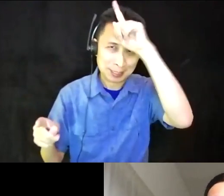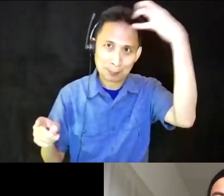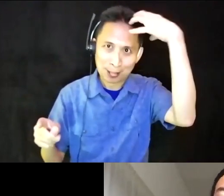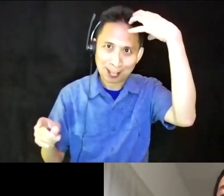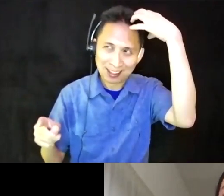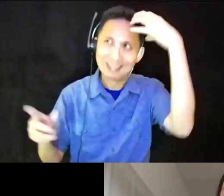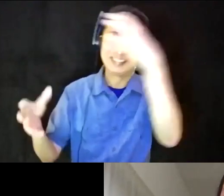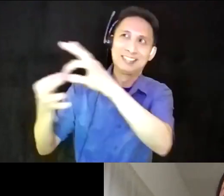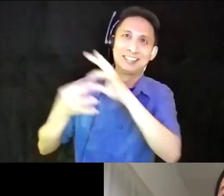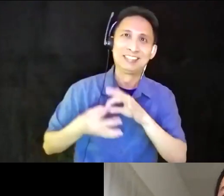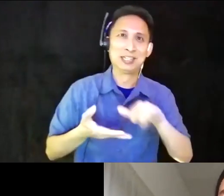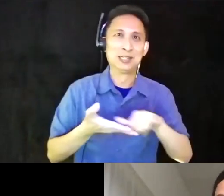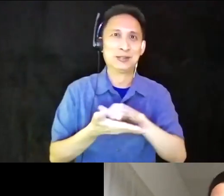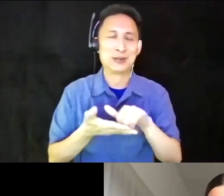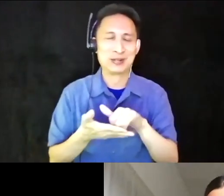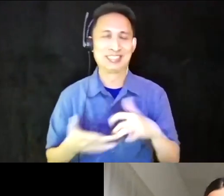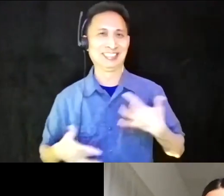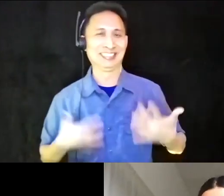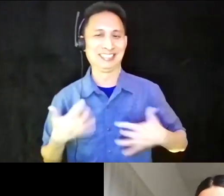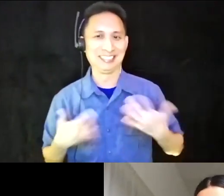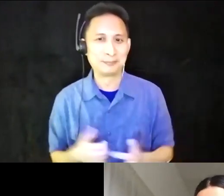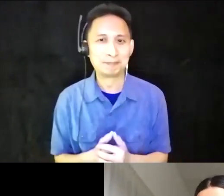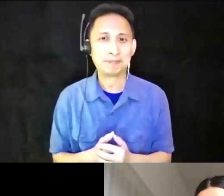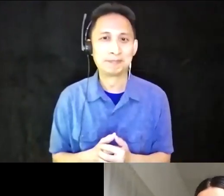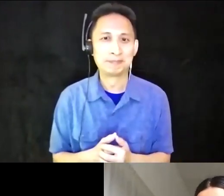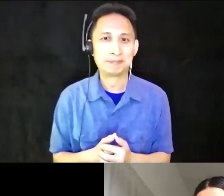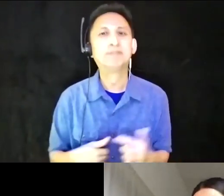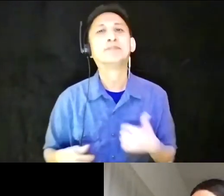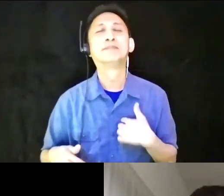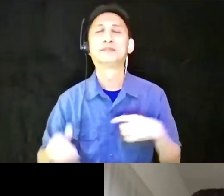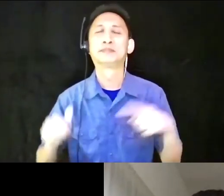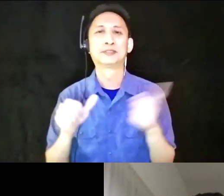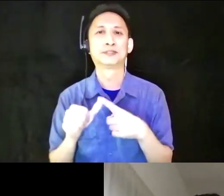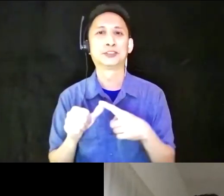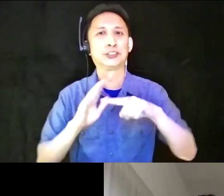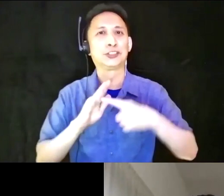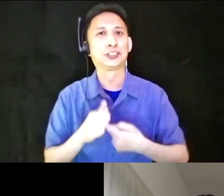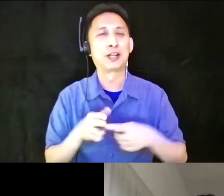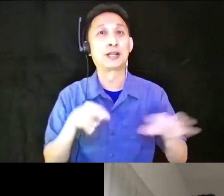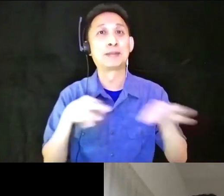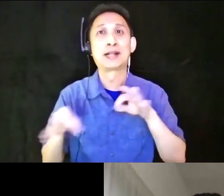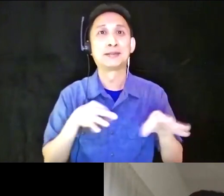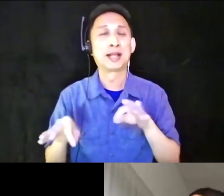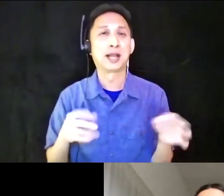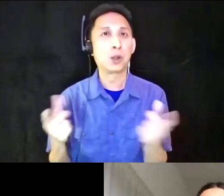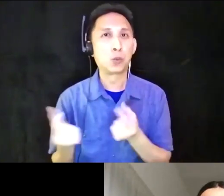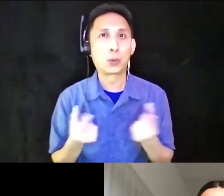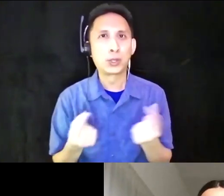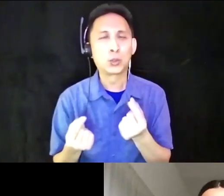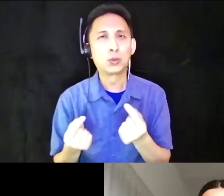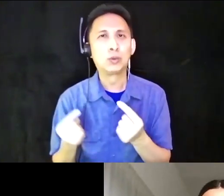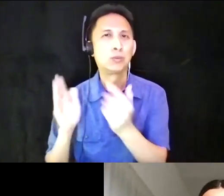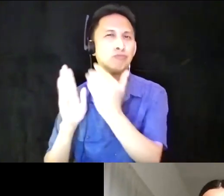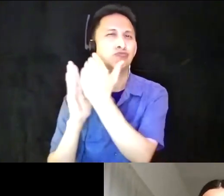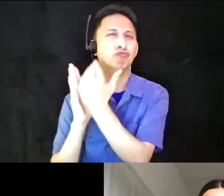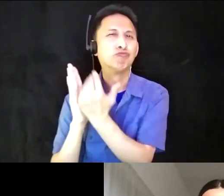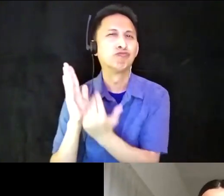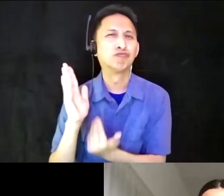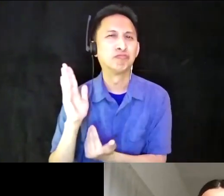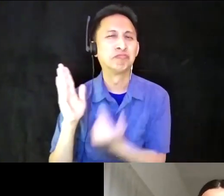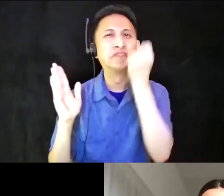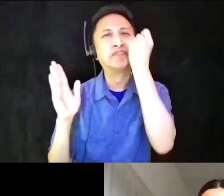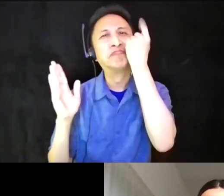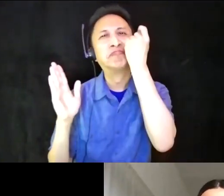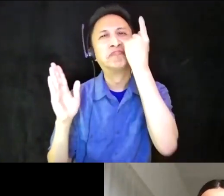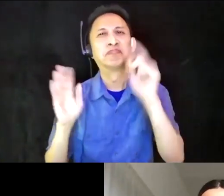So I'm going to first start by giving an overview of what we're going to do today, so you can get sort of a sense of what the workshop will feel